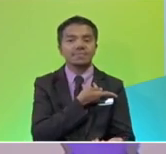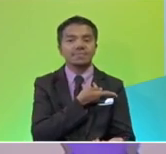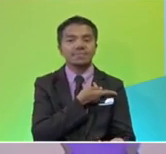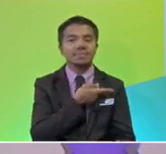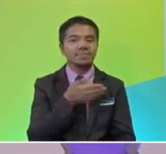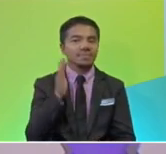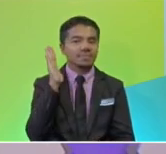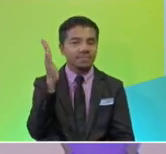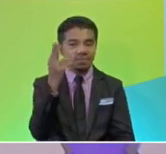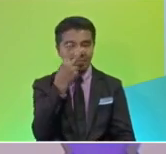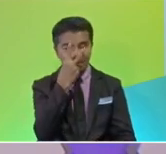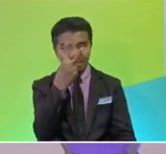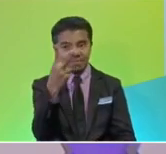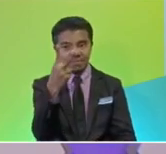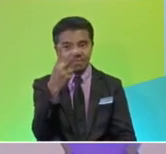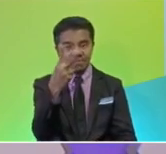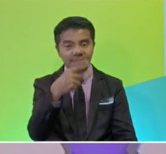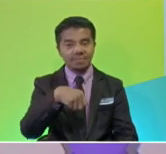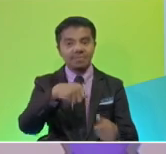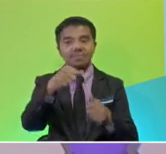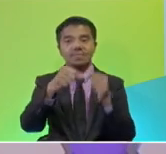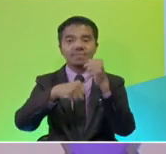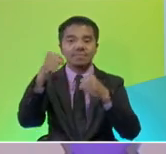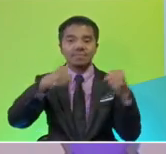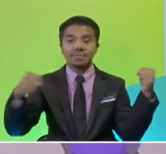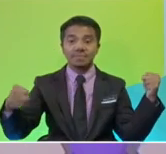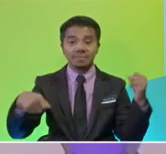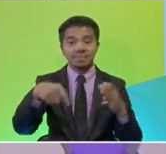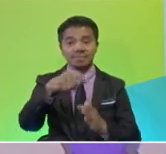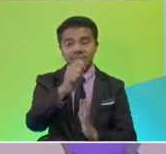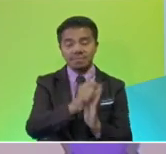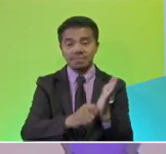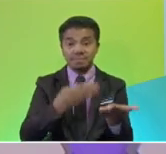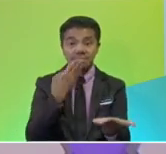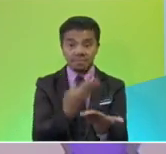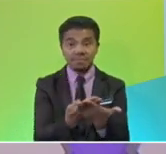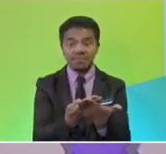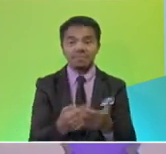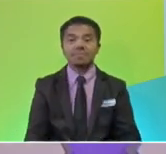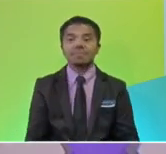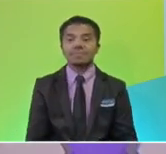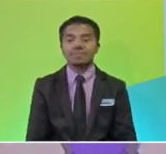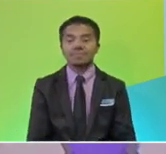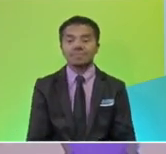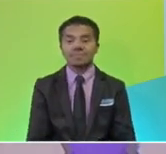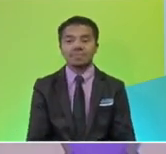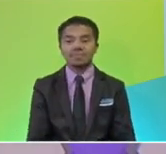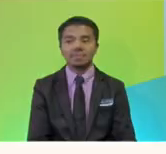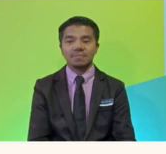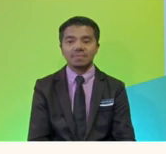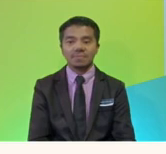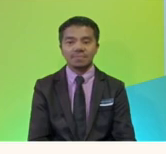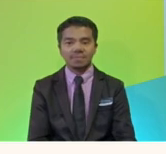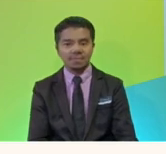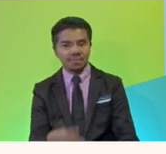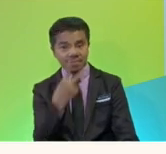best sentence. Ah, all right. Okay. Okay. So for in this activity, we are going to look at the picture and then we are